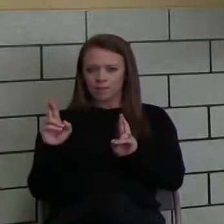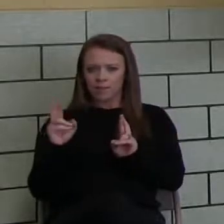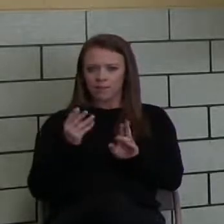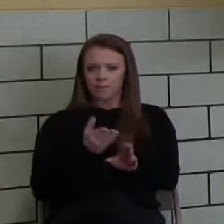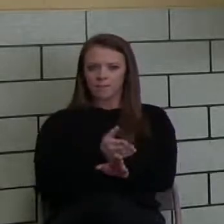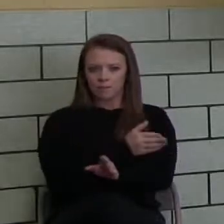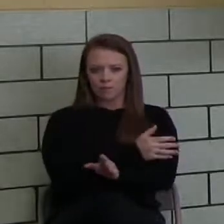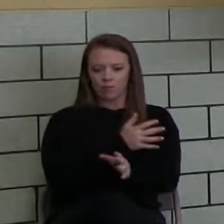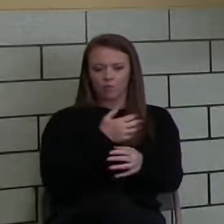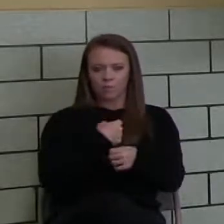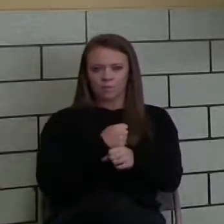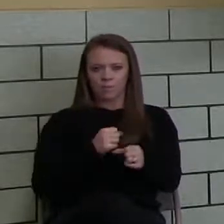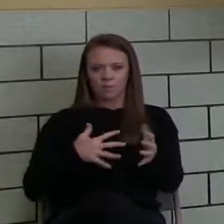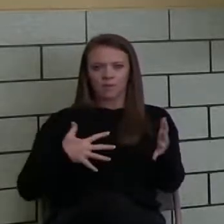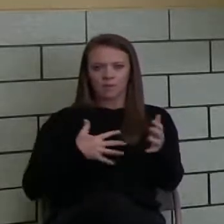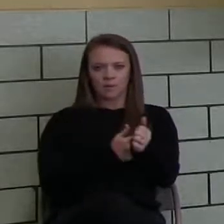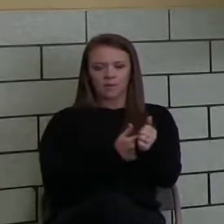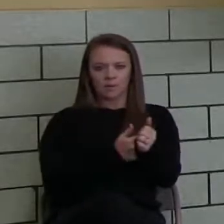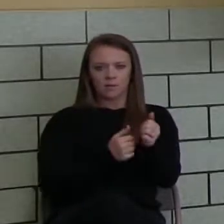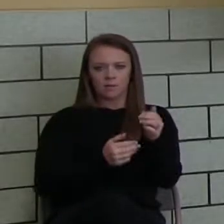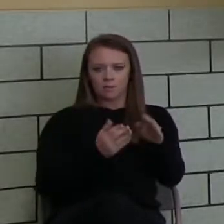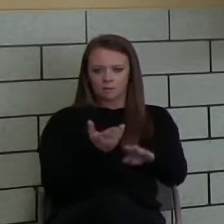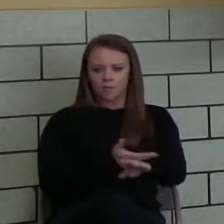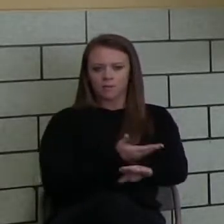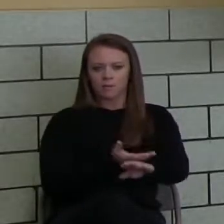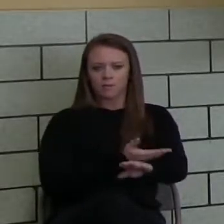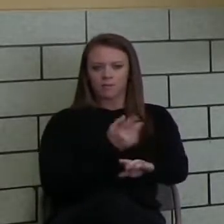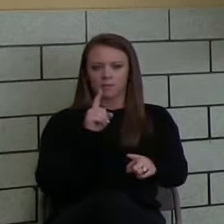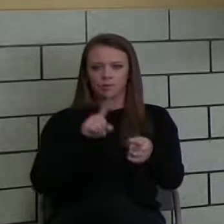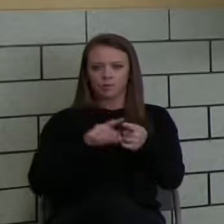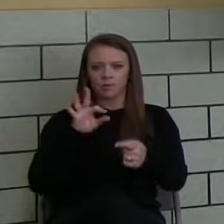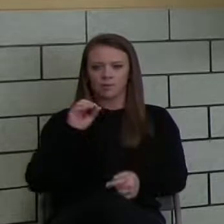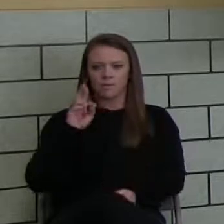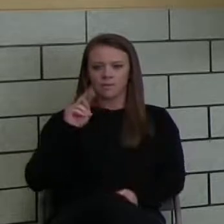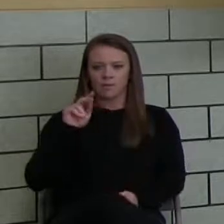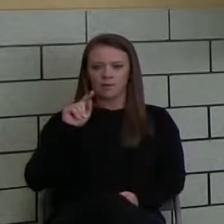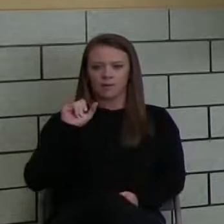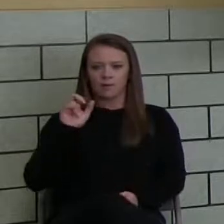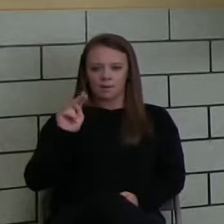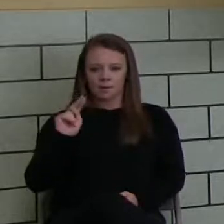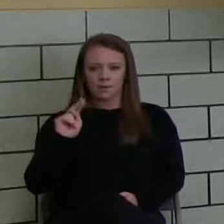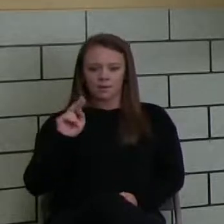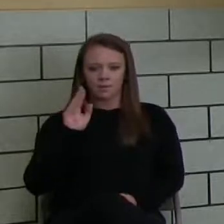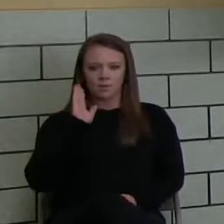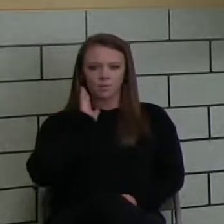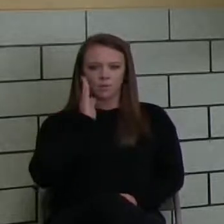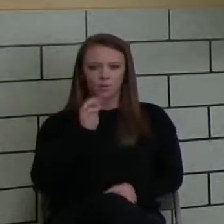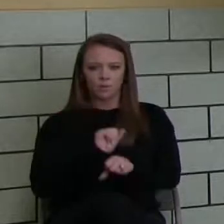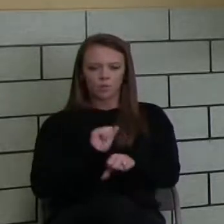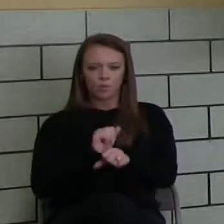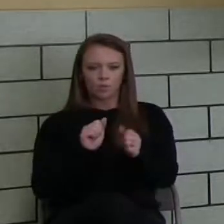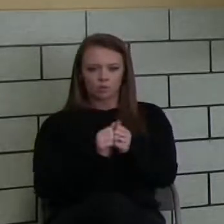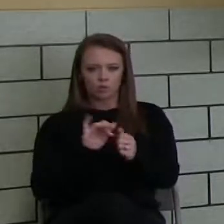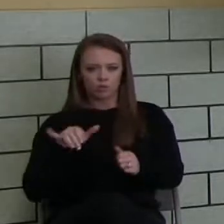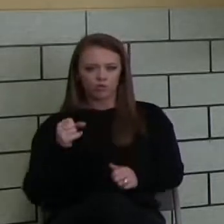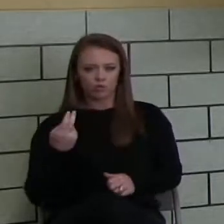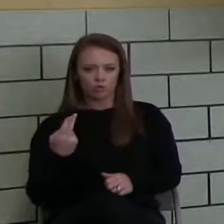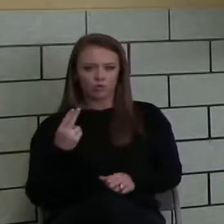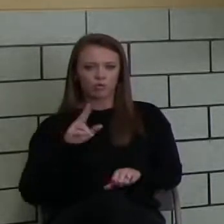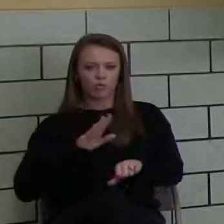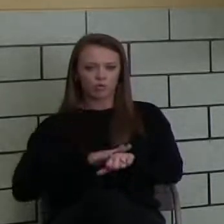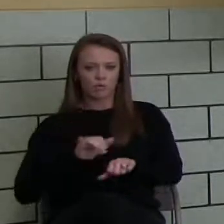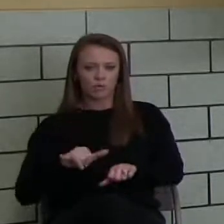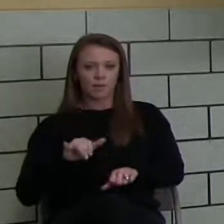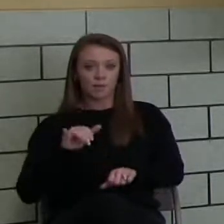those upgrades to the fountain. So we're going to be working with Josh and Earl on those improvements. Once we get the permit